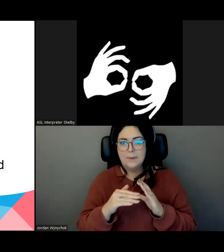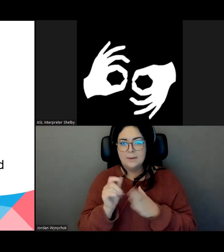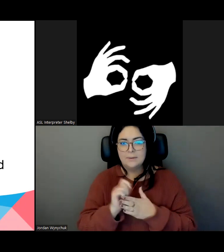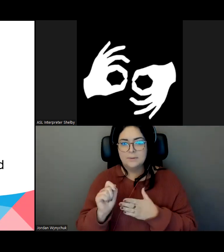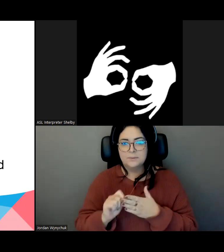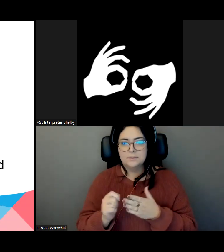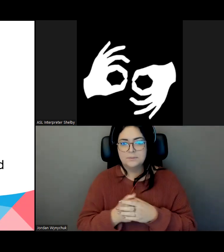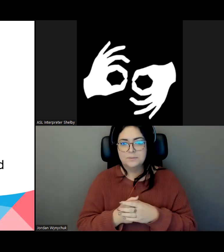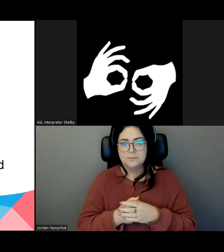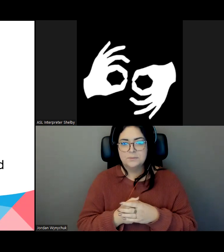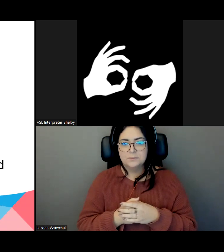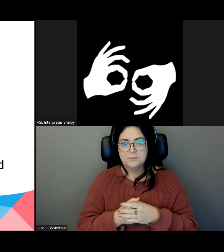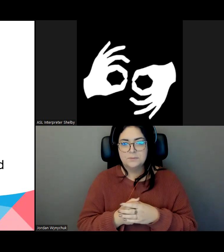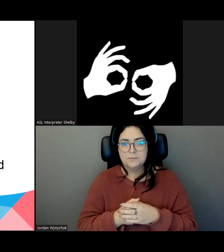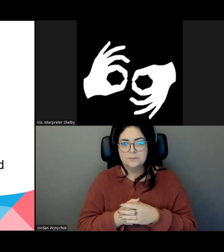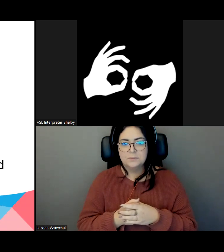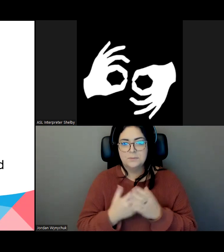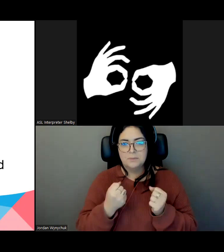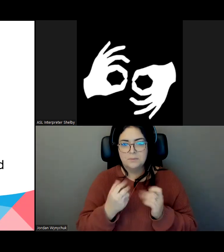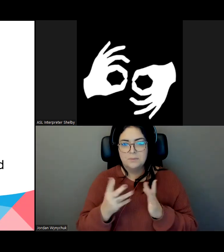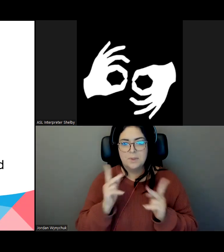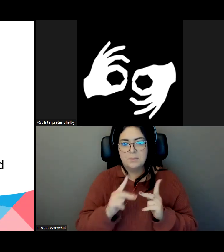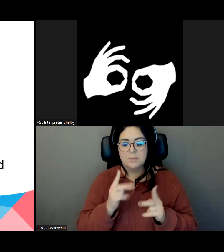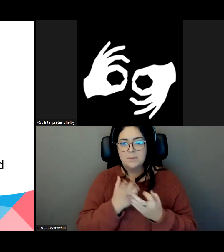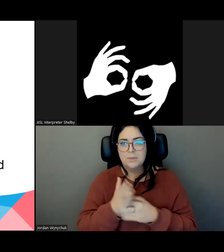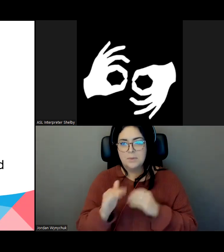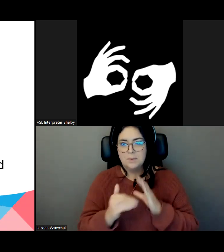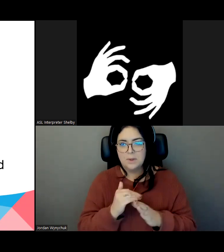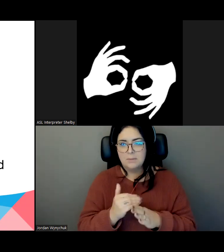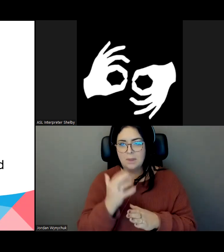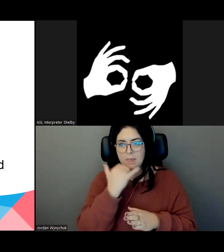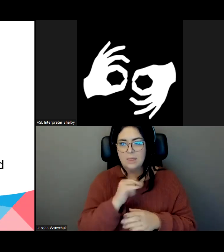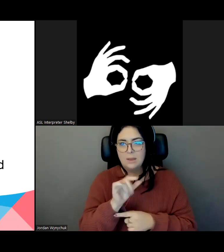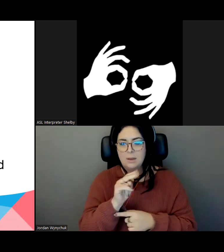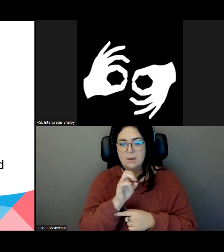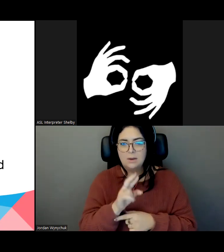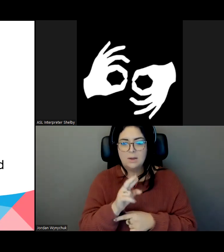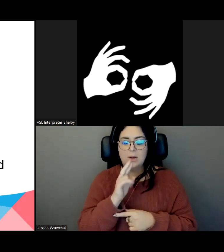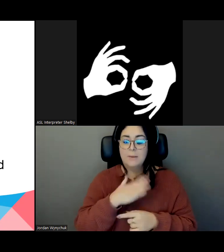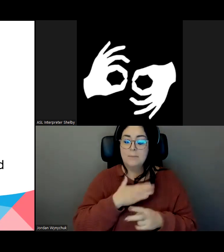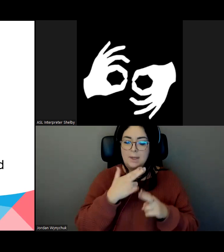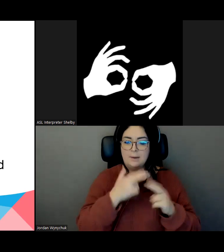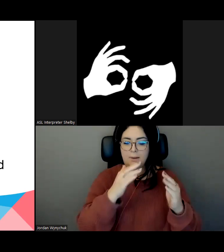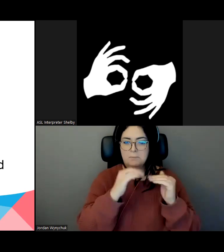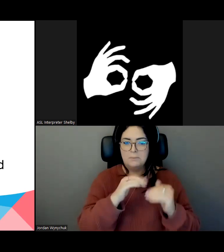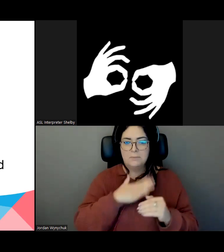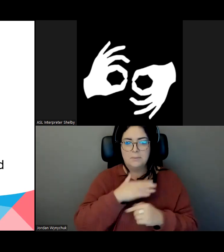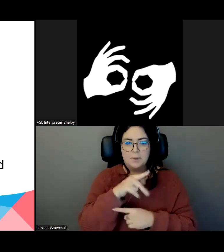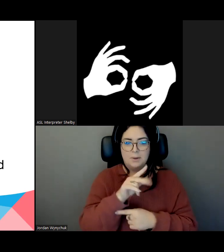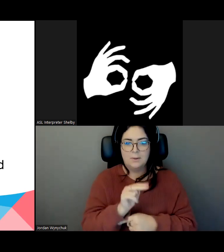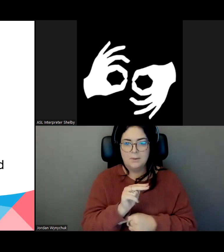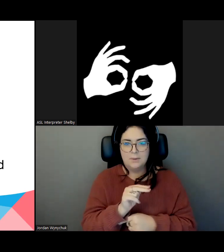how many times I've been misgendered through email too, and I have my pronoun she, her in my email